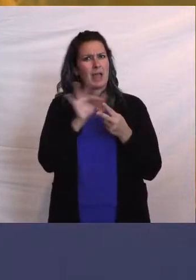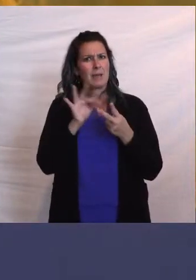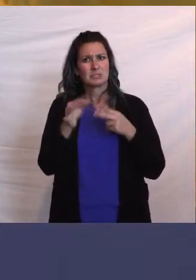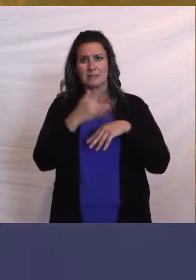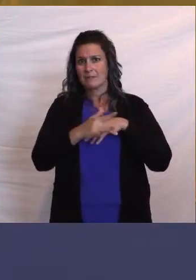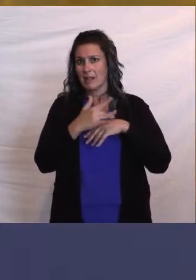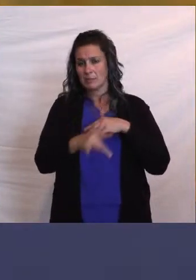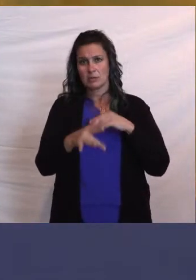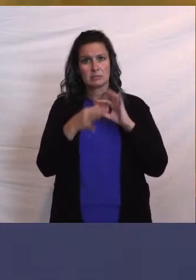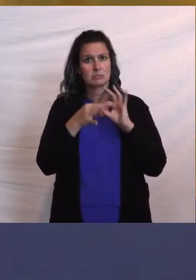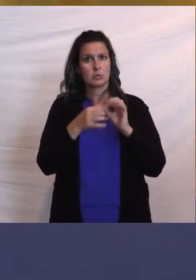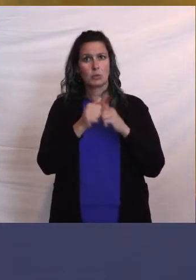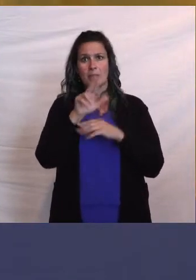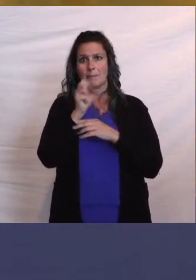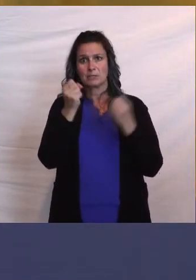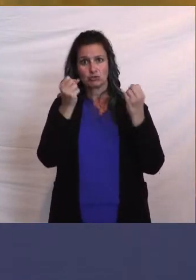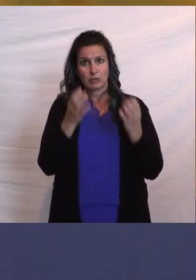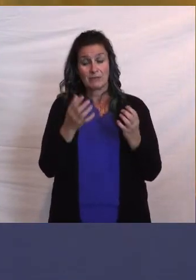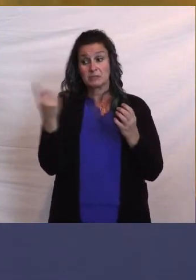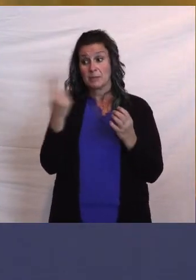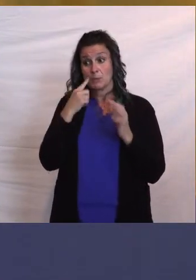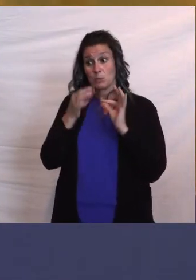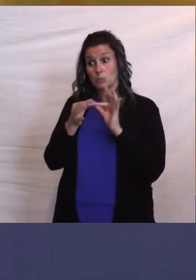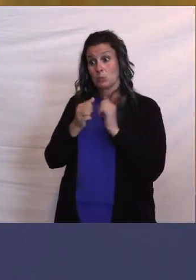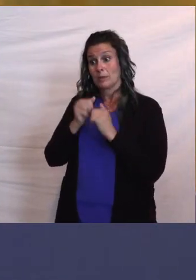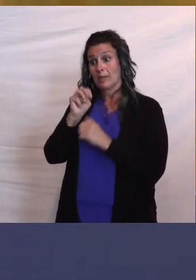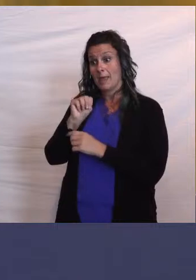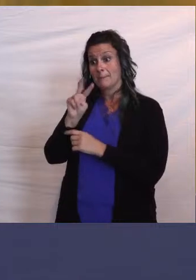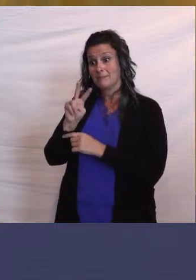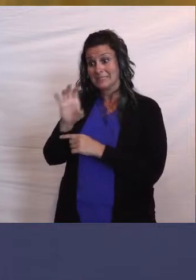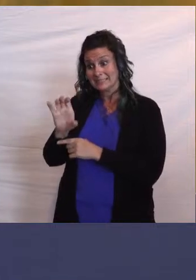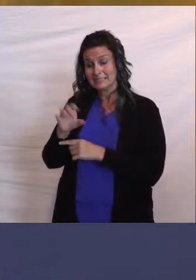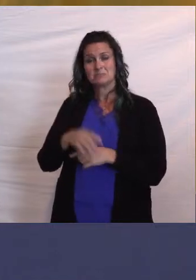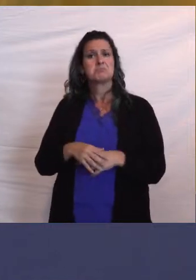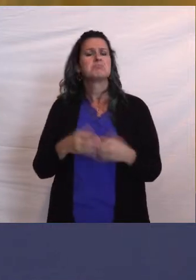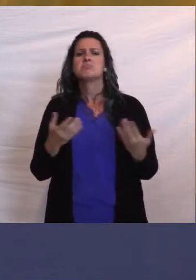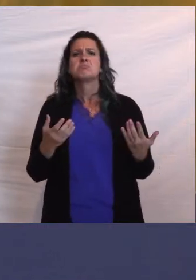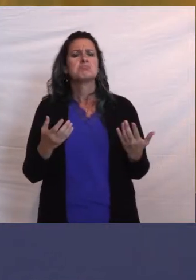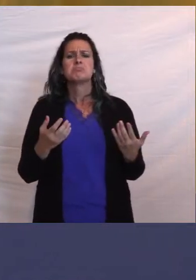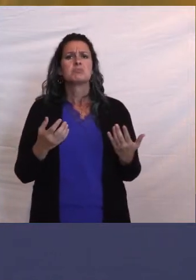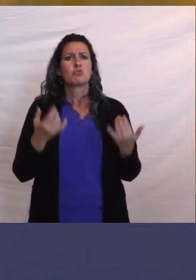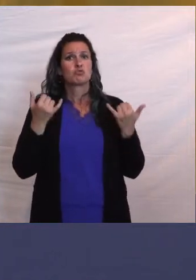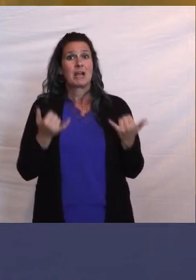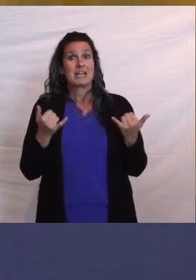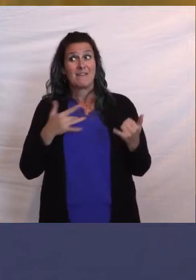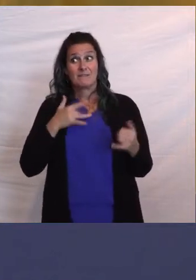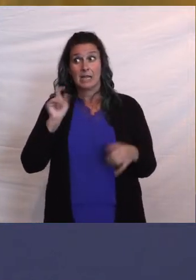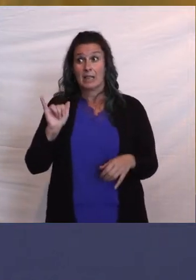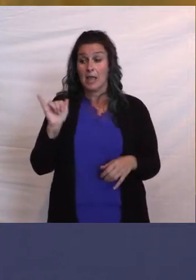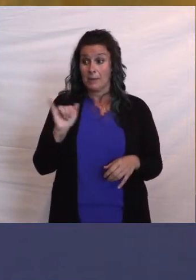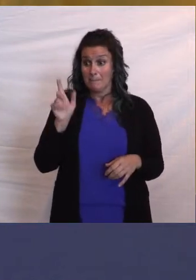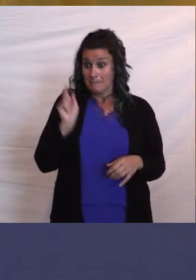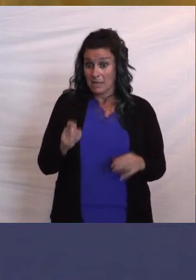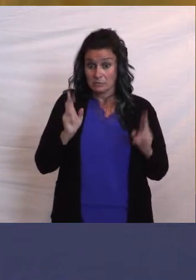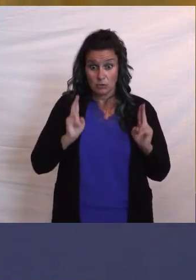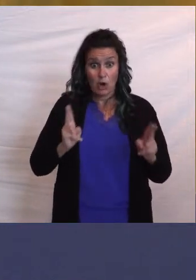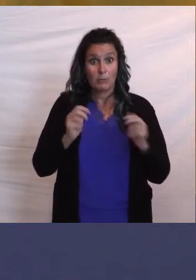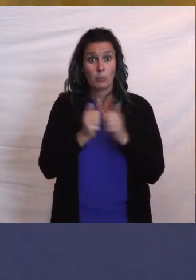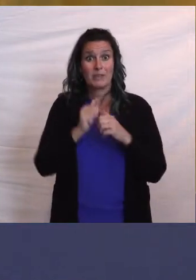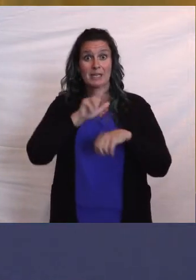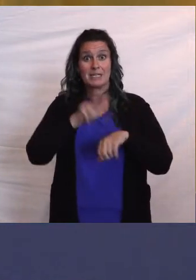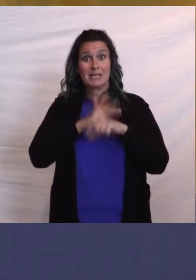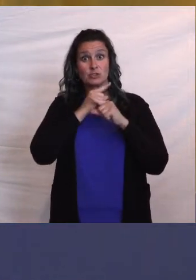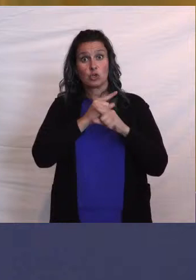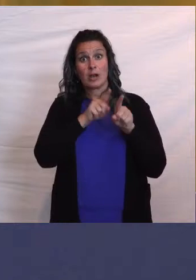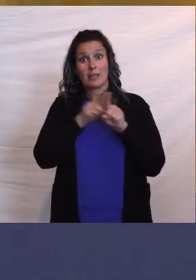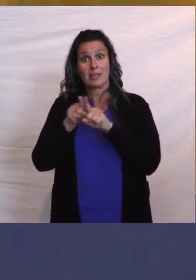table, including anything we could do with the MVC. I don't think we at this moment feel like we need to do what Massachusetts did with the National Guard, but